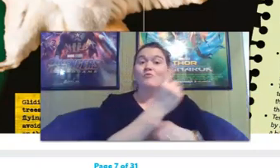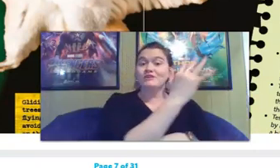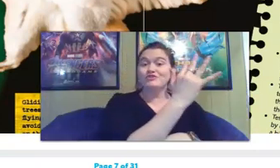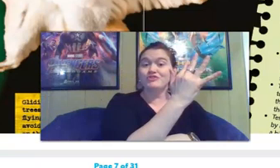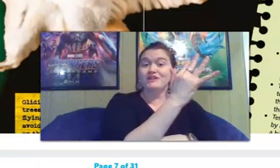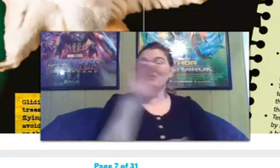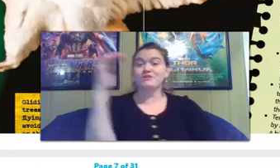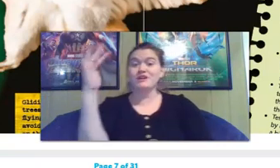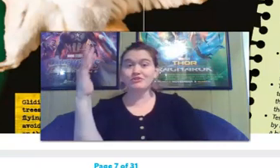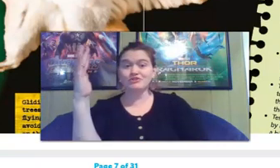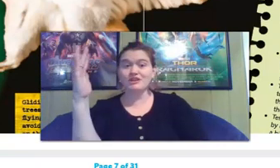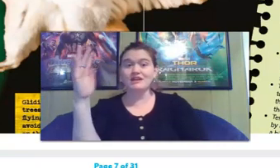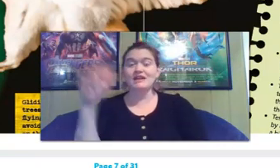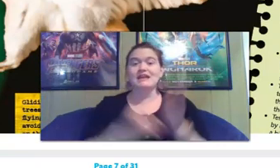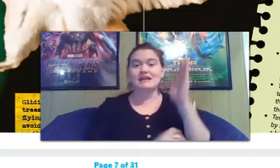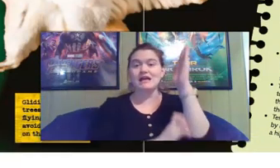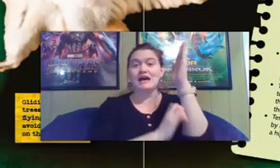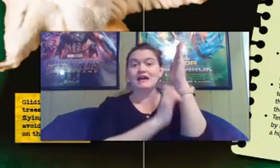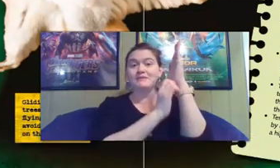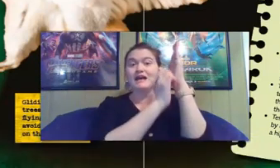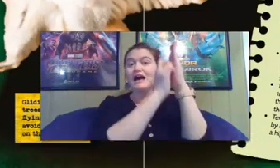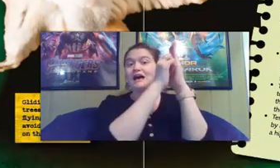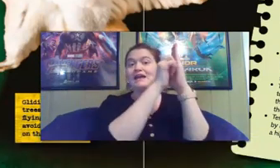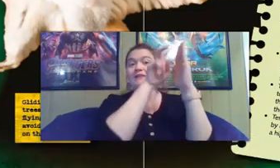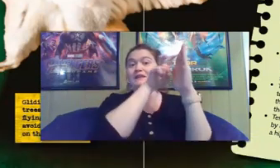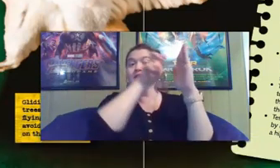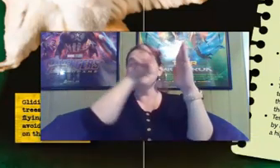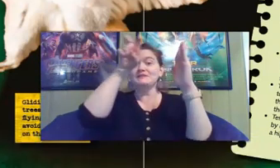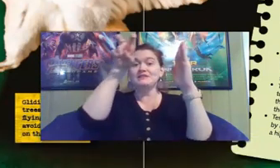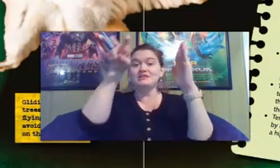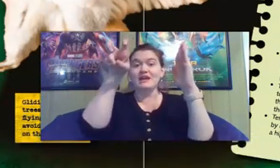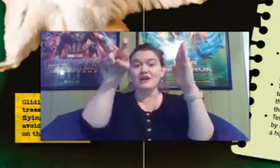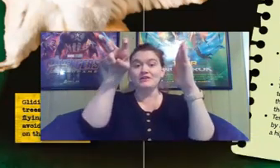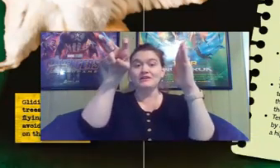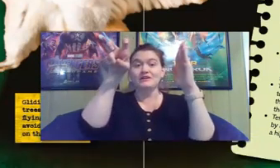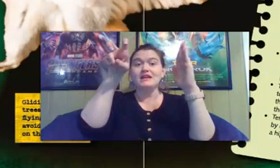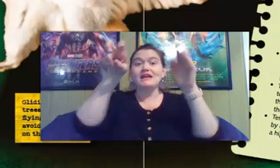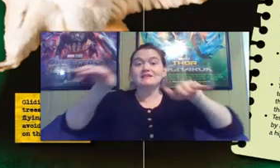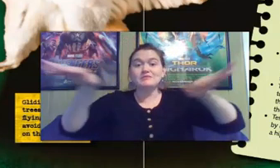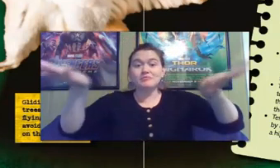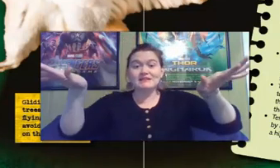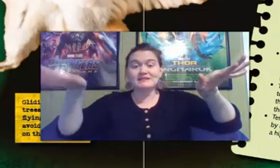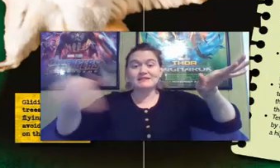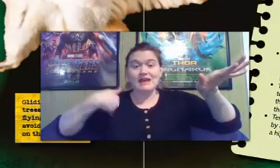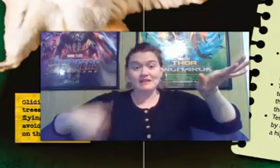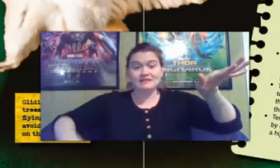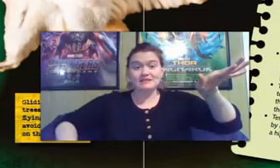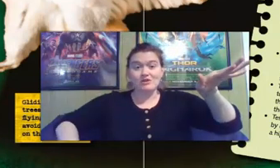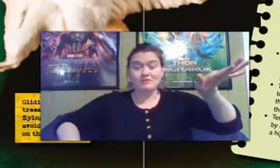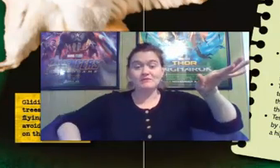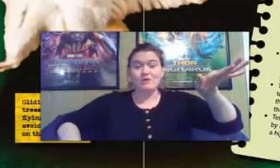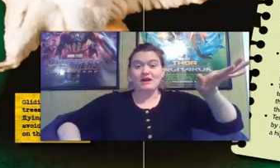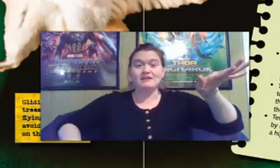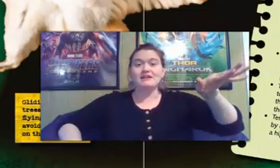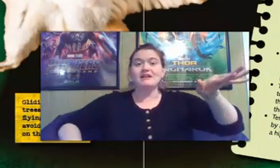get from one tree to another tree, it climbs high and then leaps into the air. It spreads its legs and